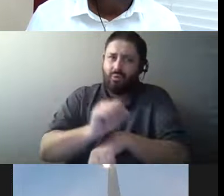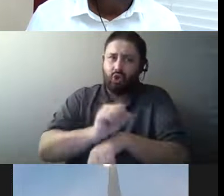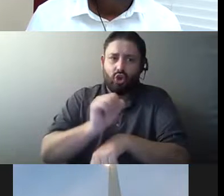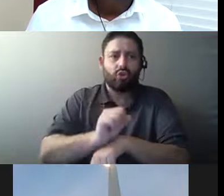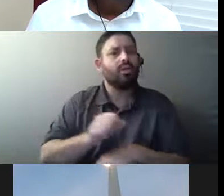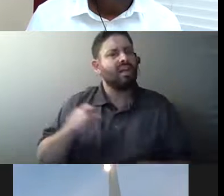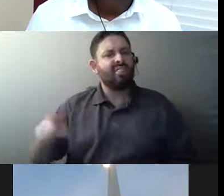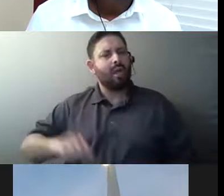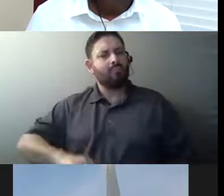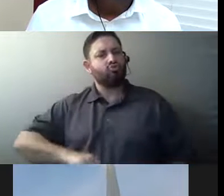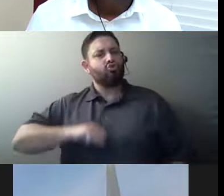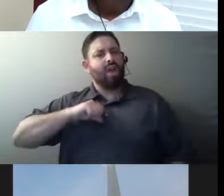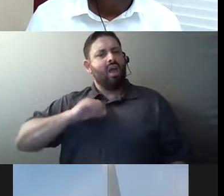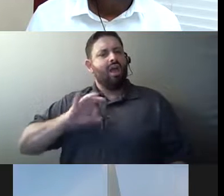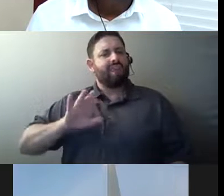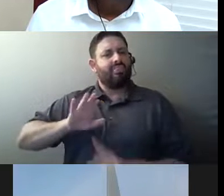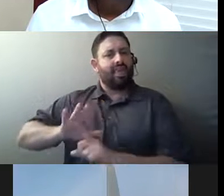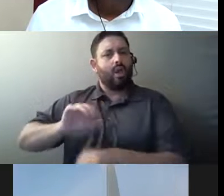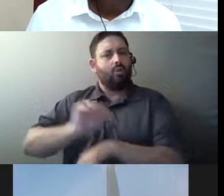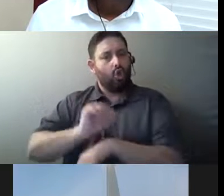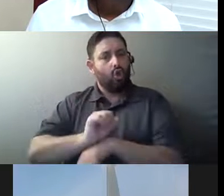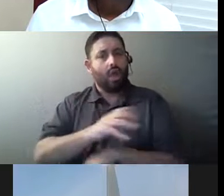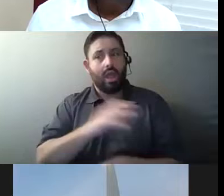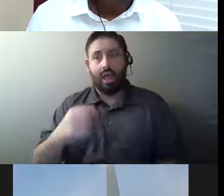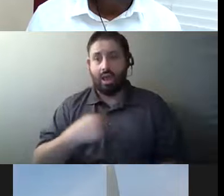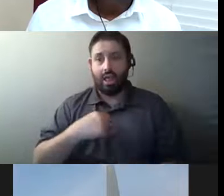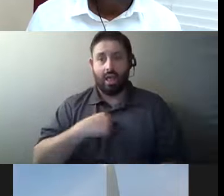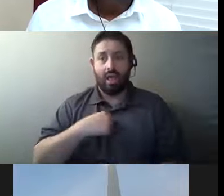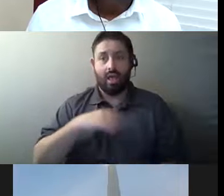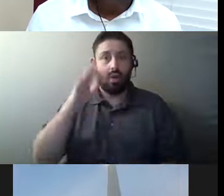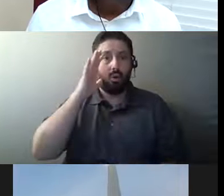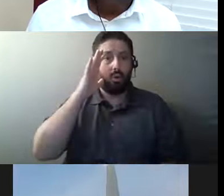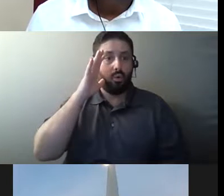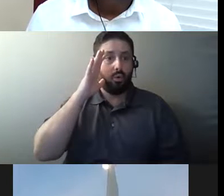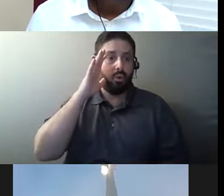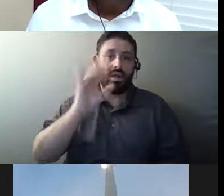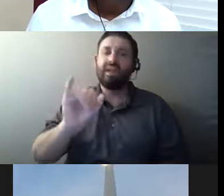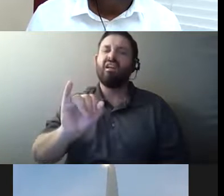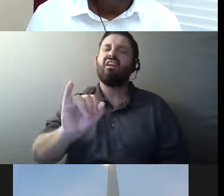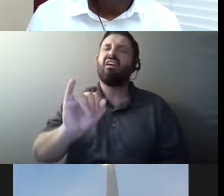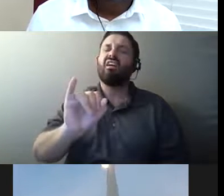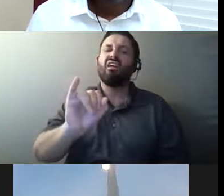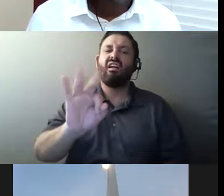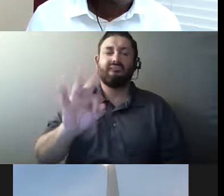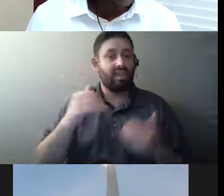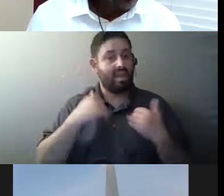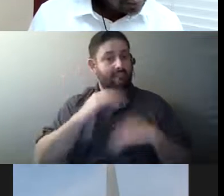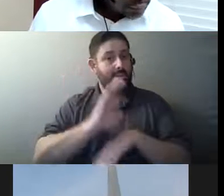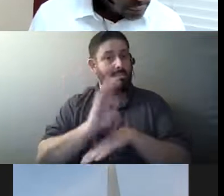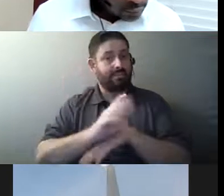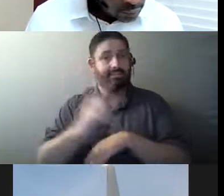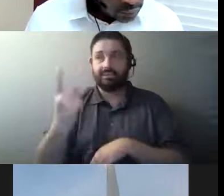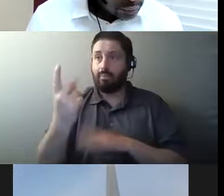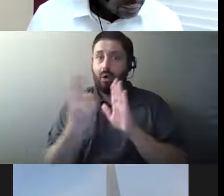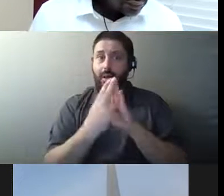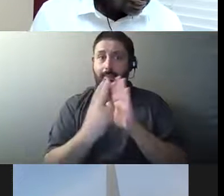take pride in their work. And I would actually, if I had a business and somebody applied,